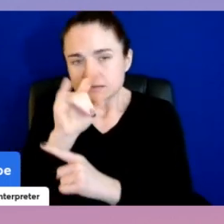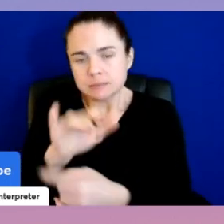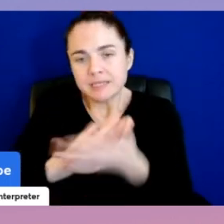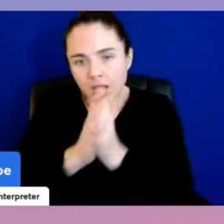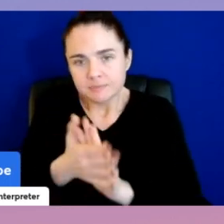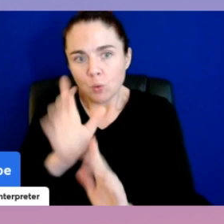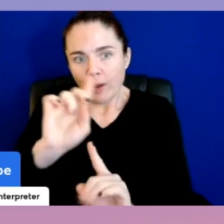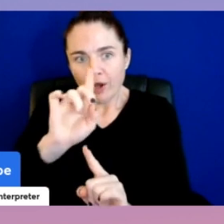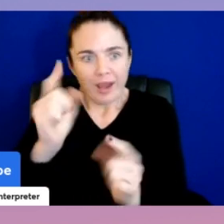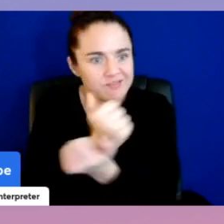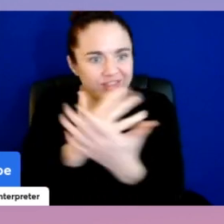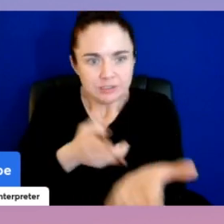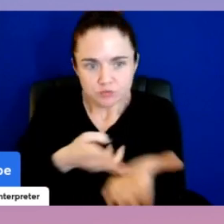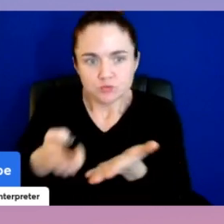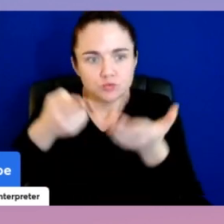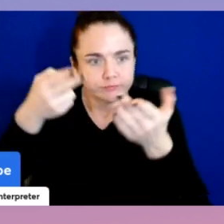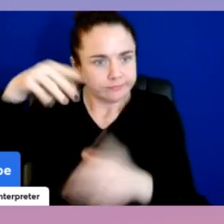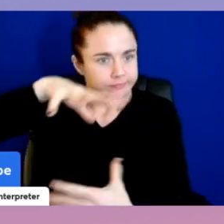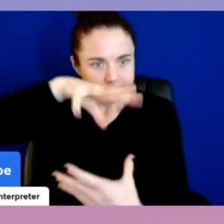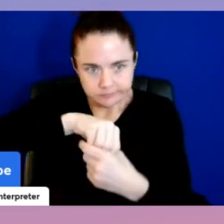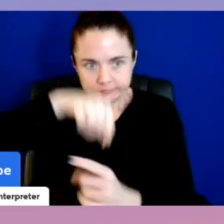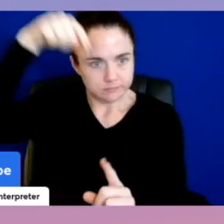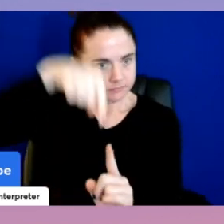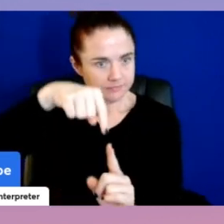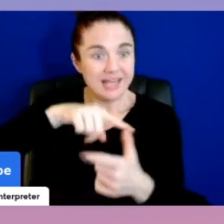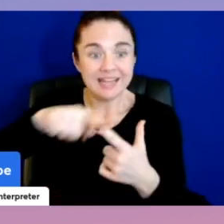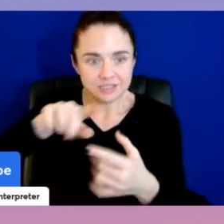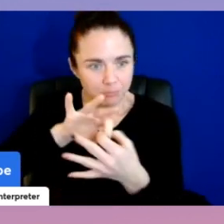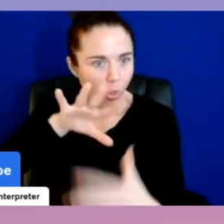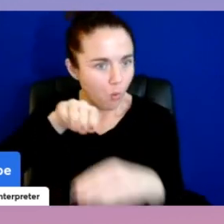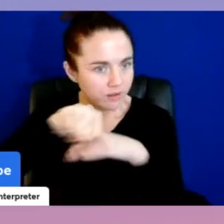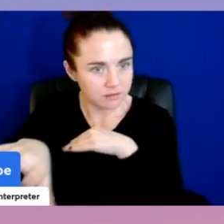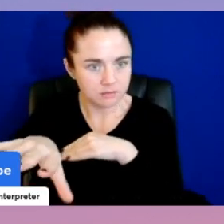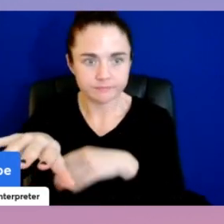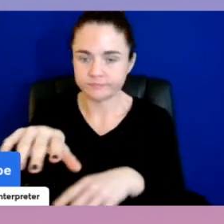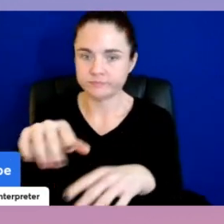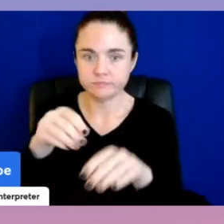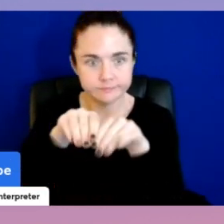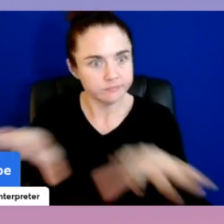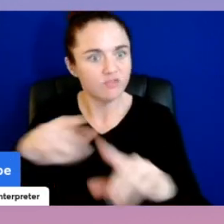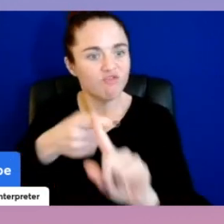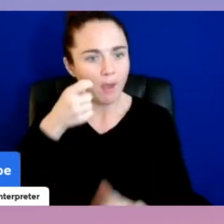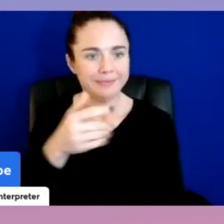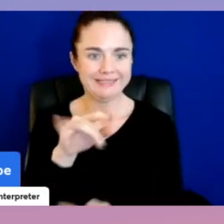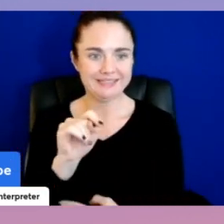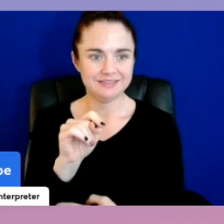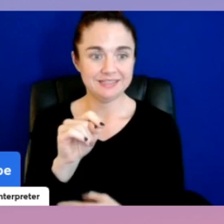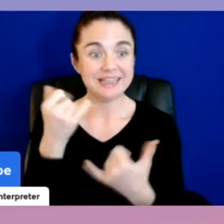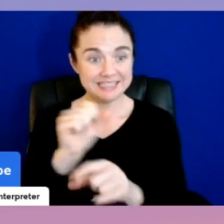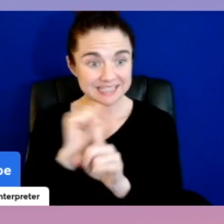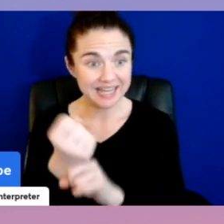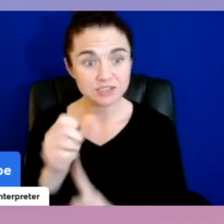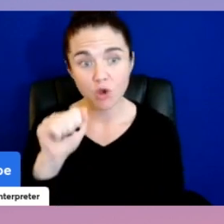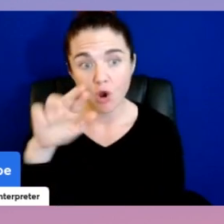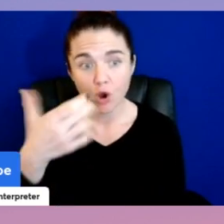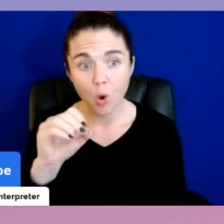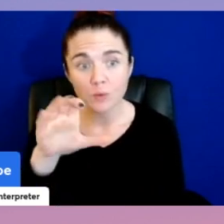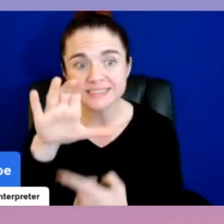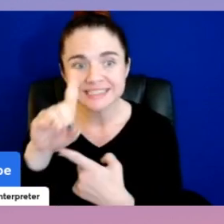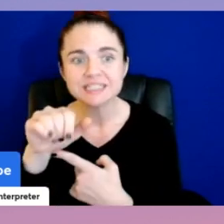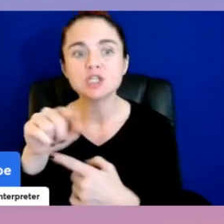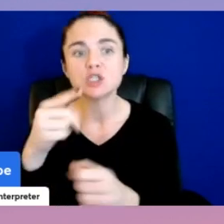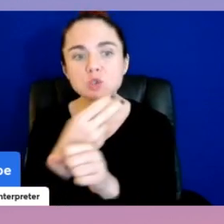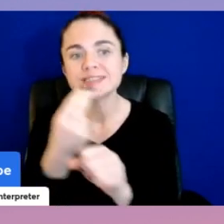of truth, and you deploy straight from Git. In this case, ArgoCD is a tool that implements